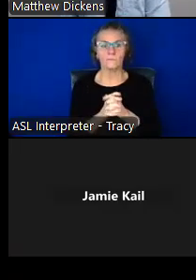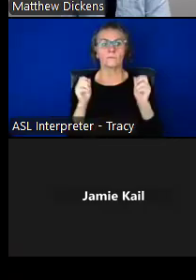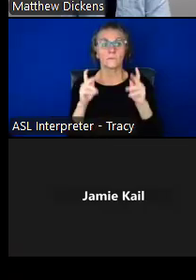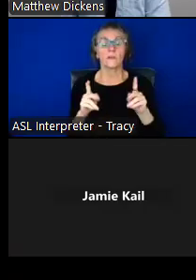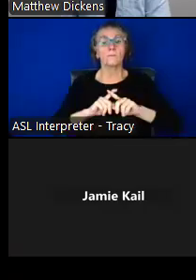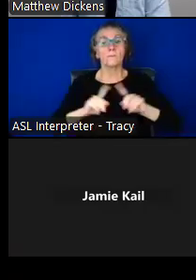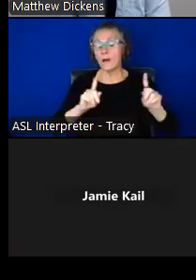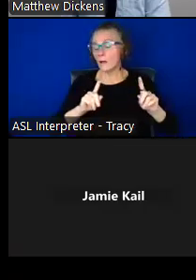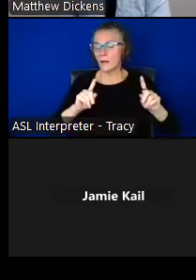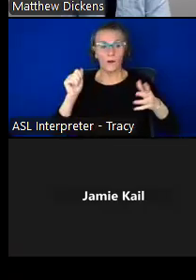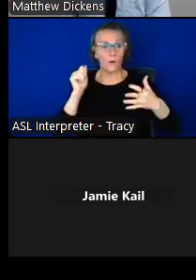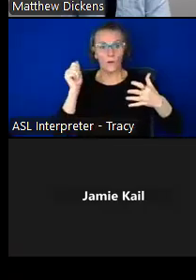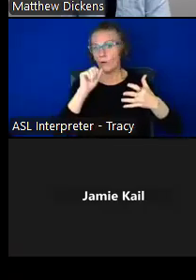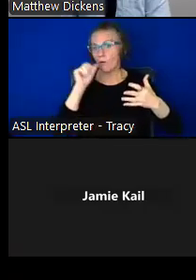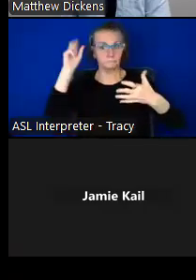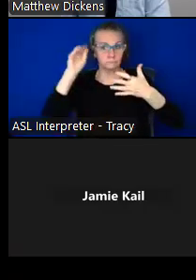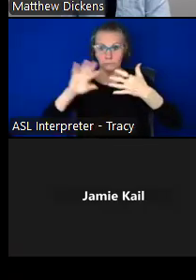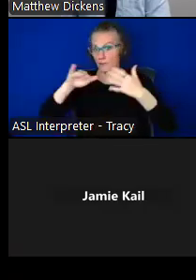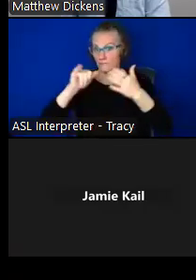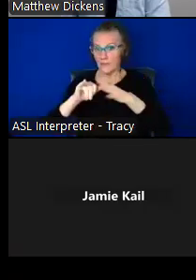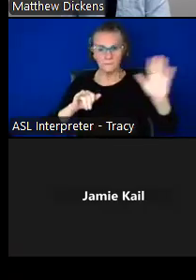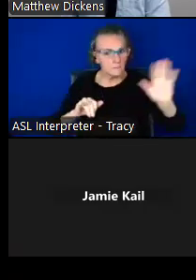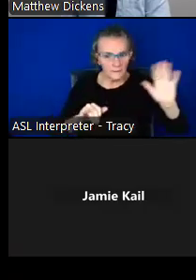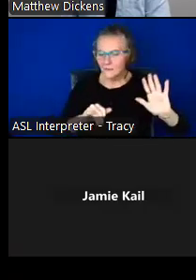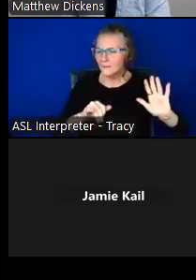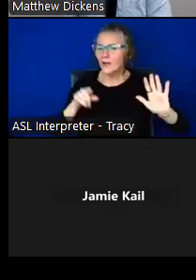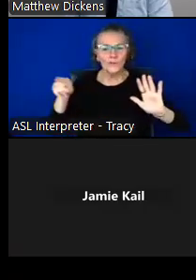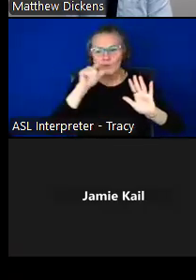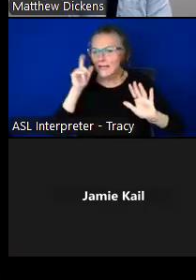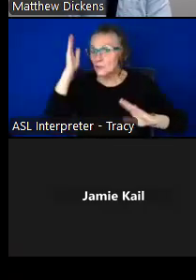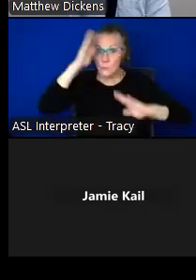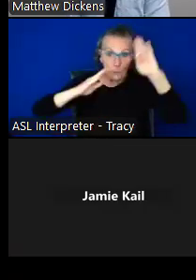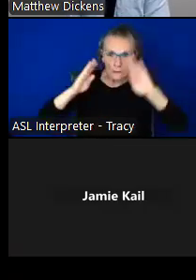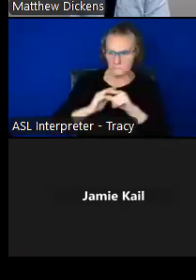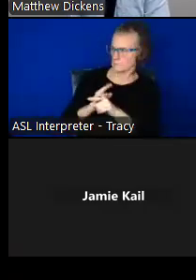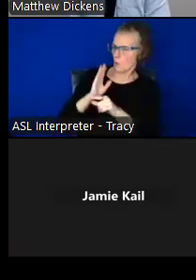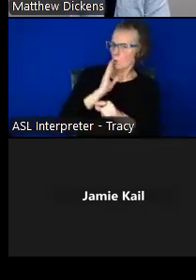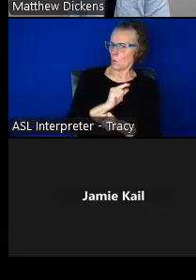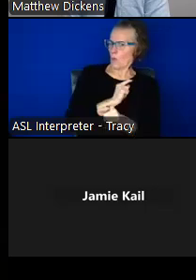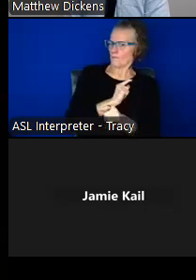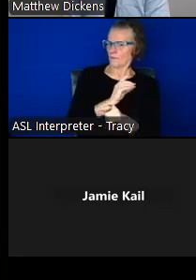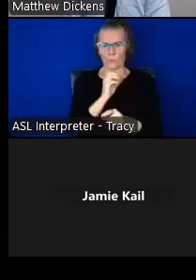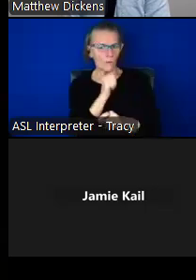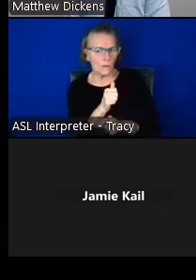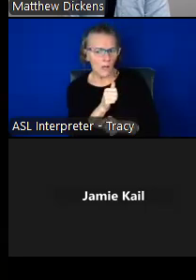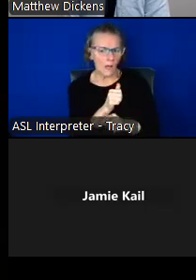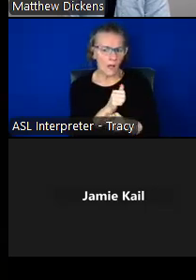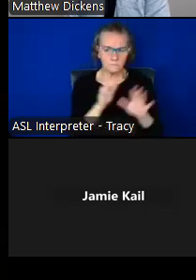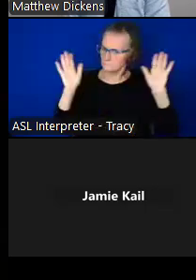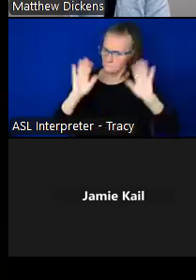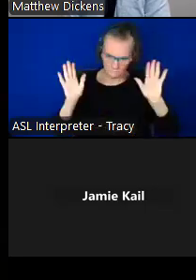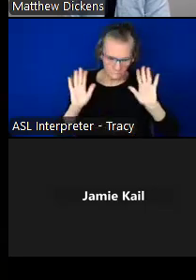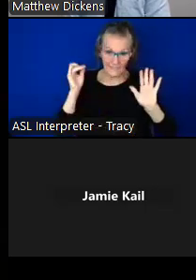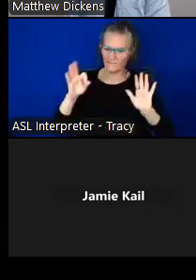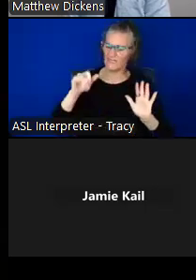But all of this being said, there's no need for you to worry about whether an individual would meet or not. If